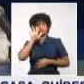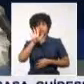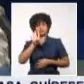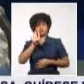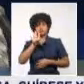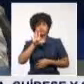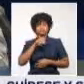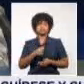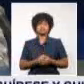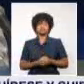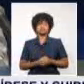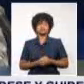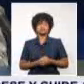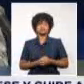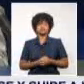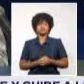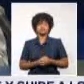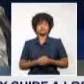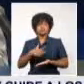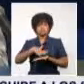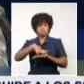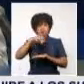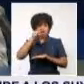residing abroad and foreigners,